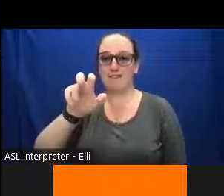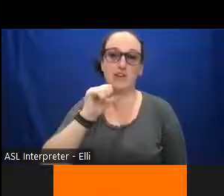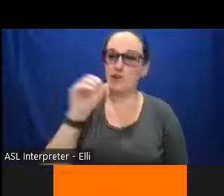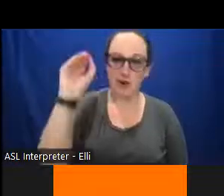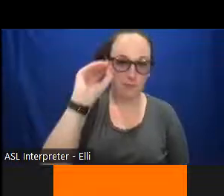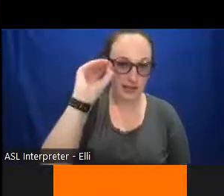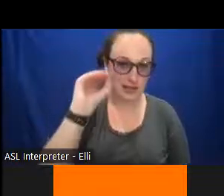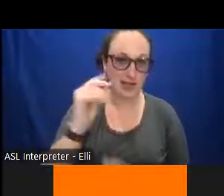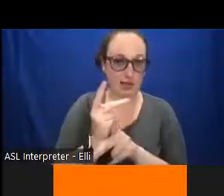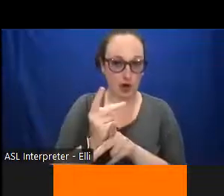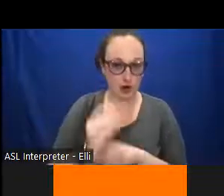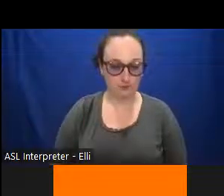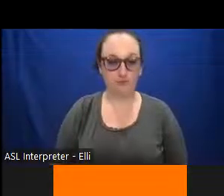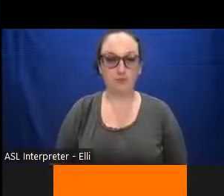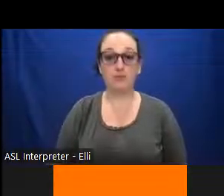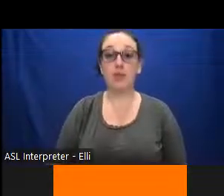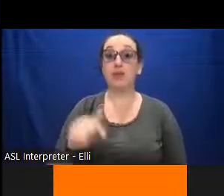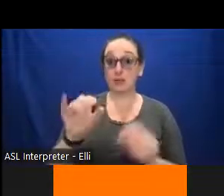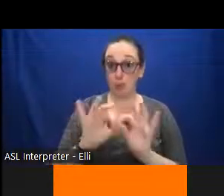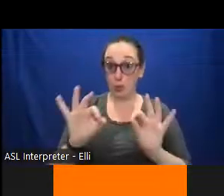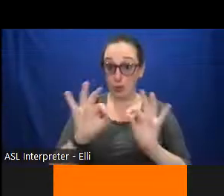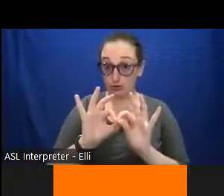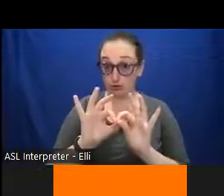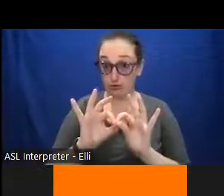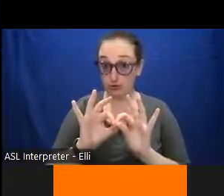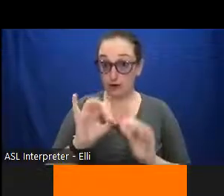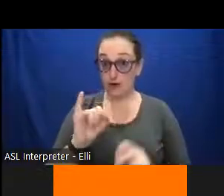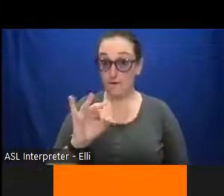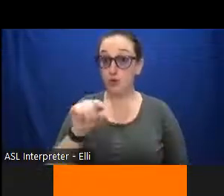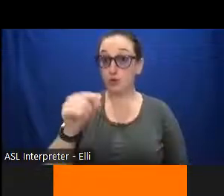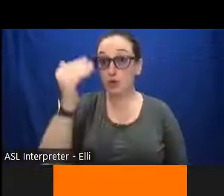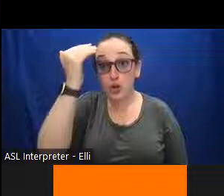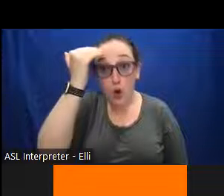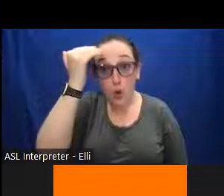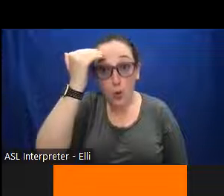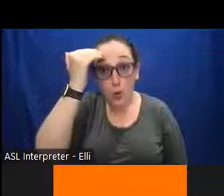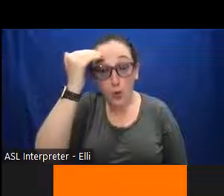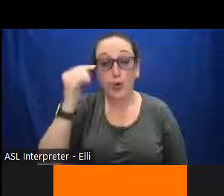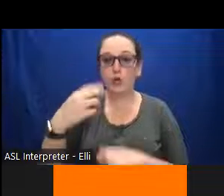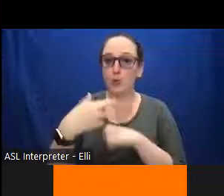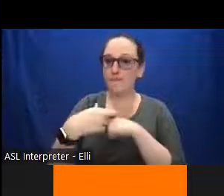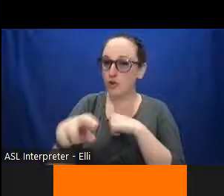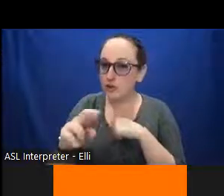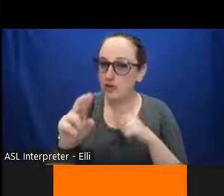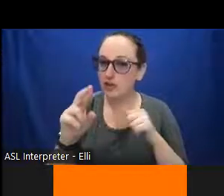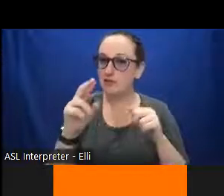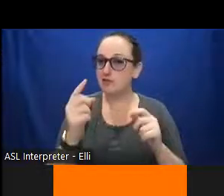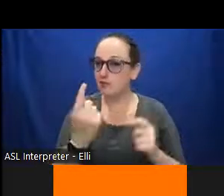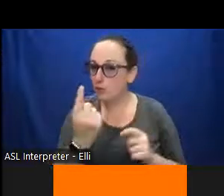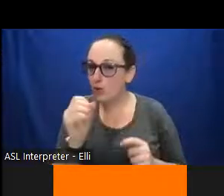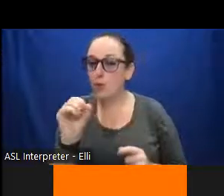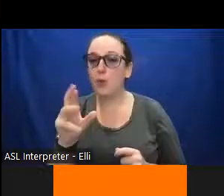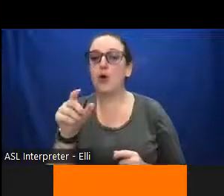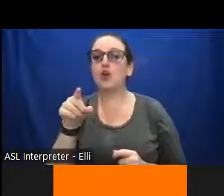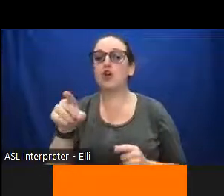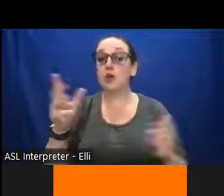important that you know when you are referring someone, or that you